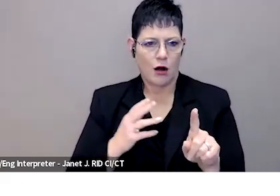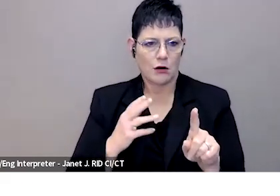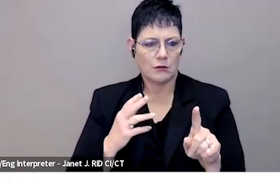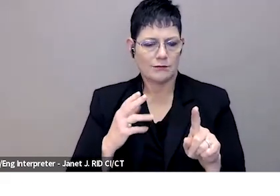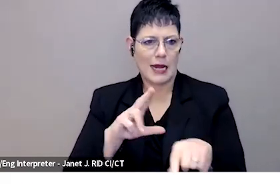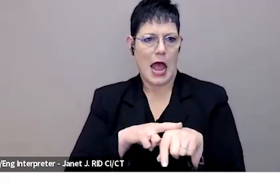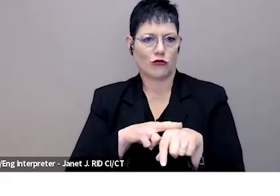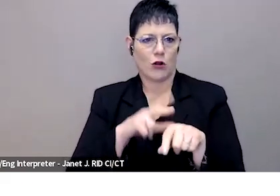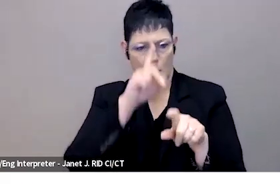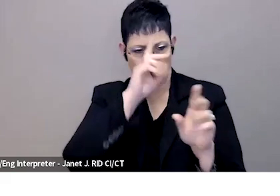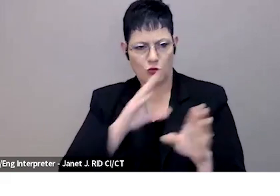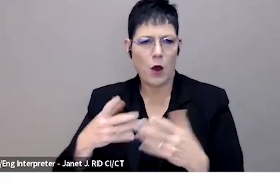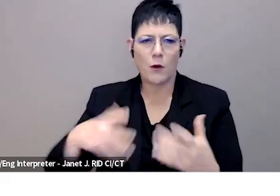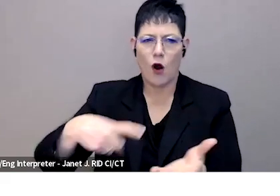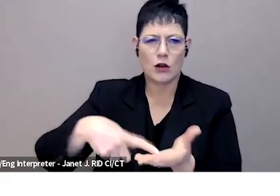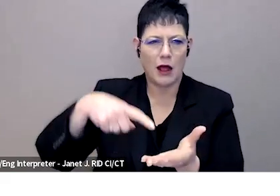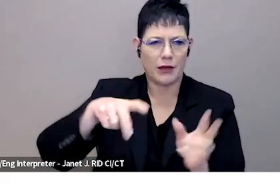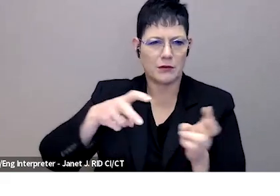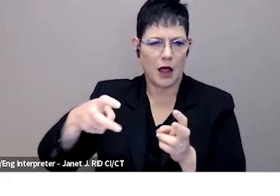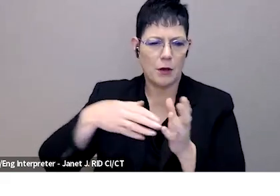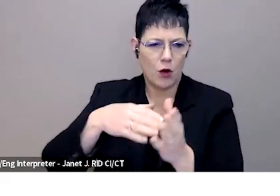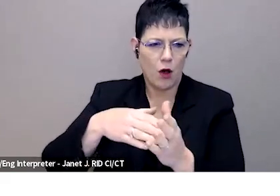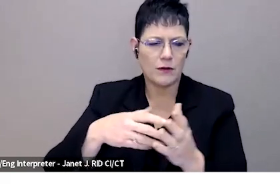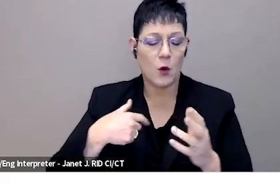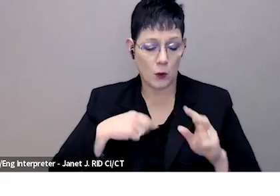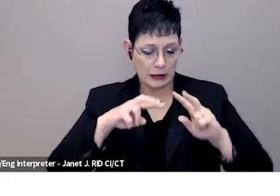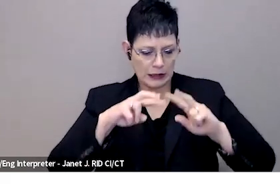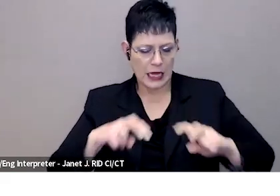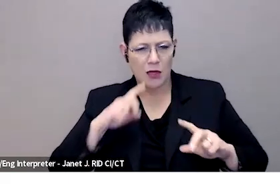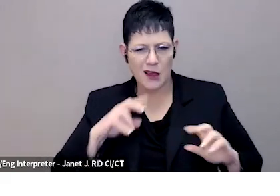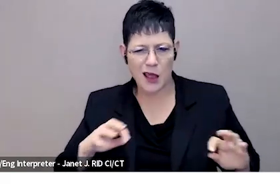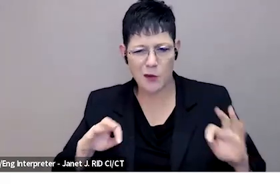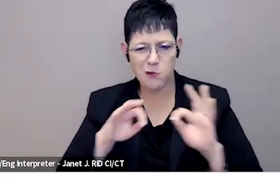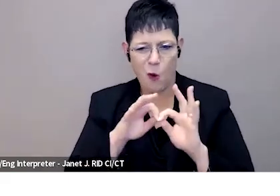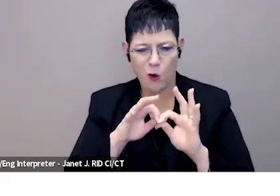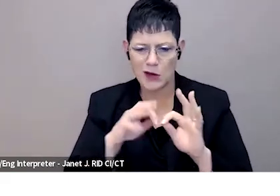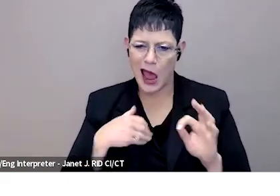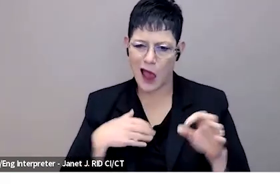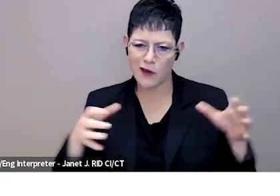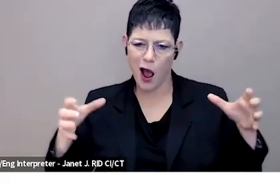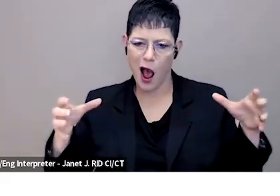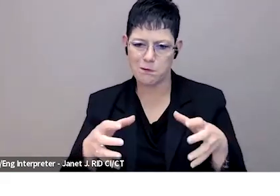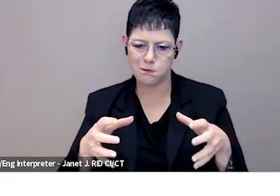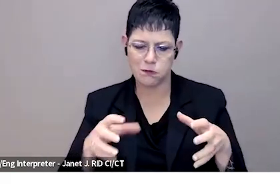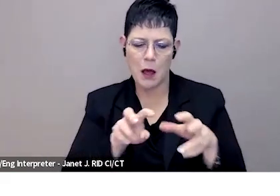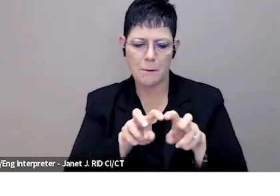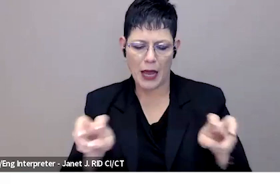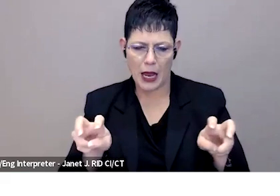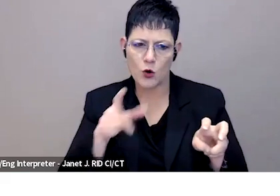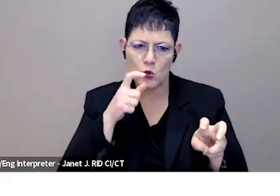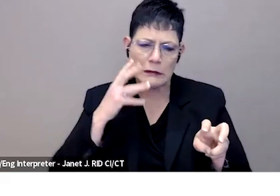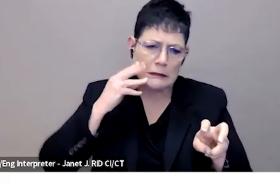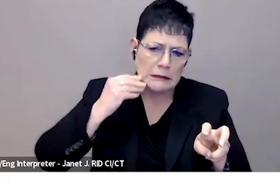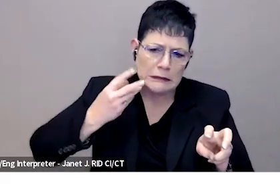lot of discussion around this. And as we assess the issue, we felt it was important to convene a panel well-versed in the scope of this